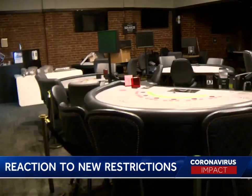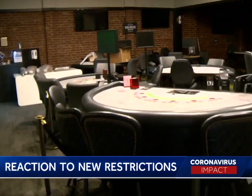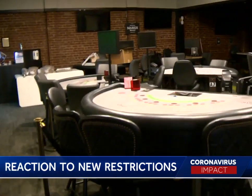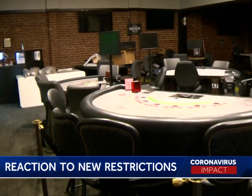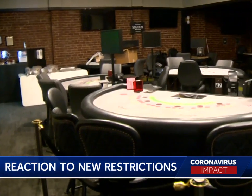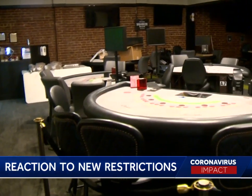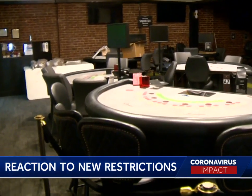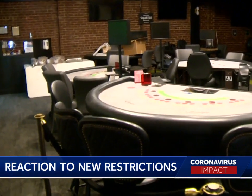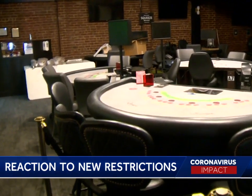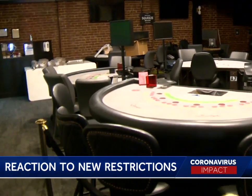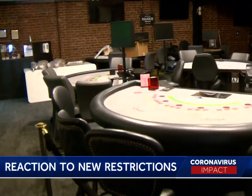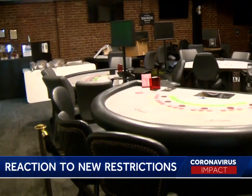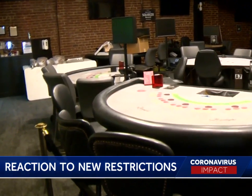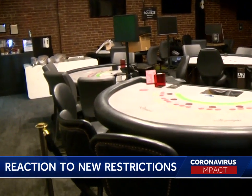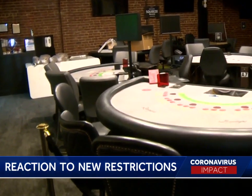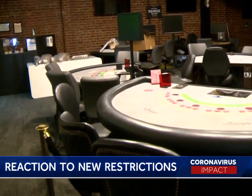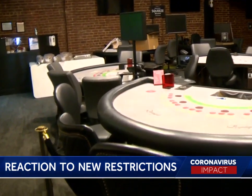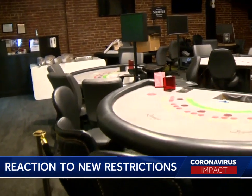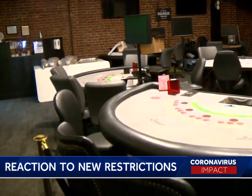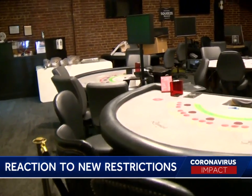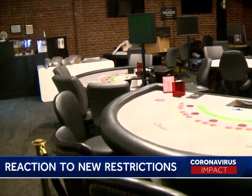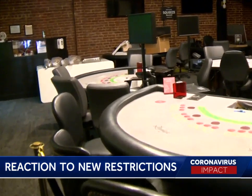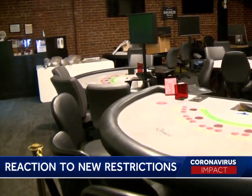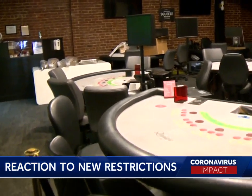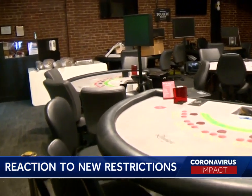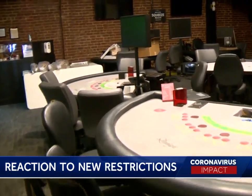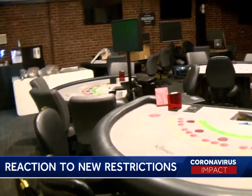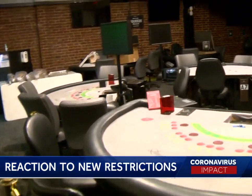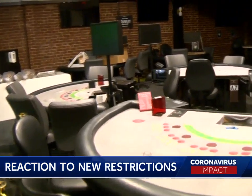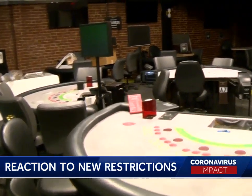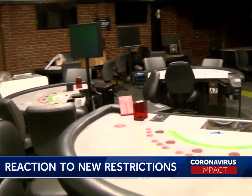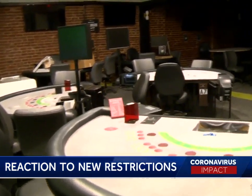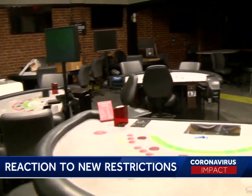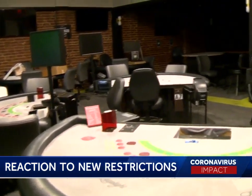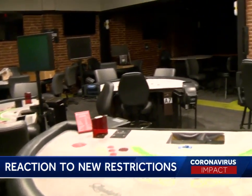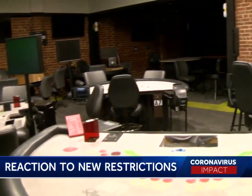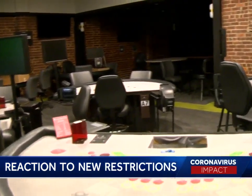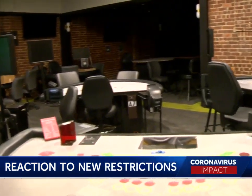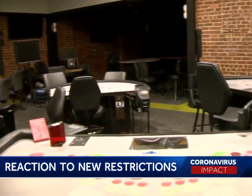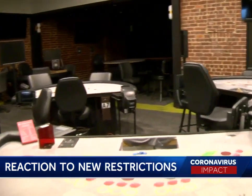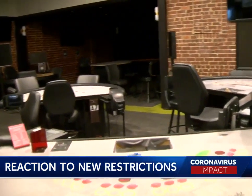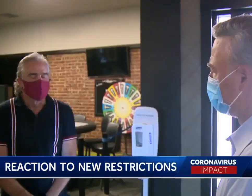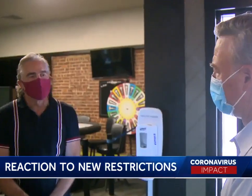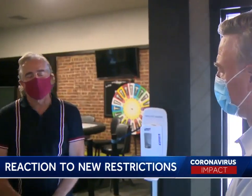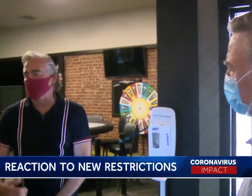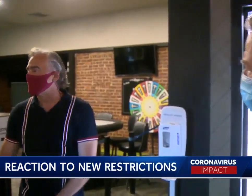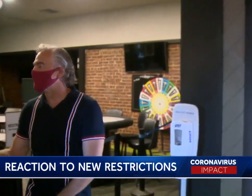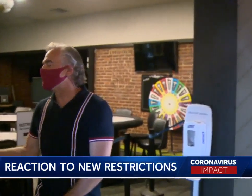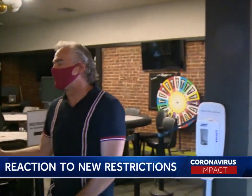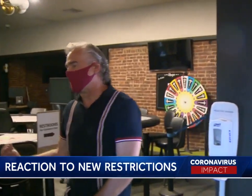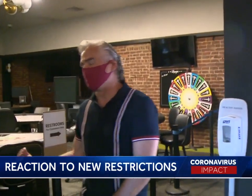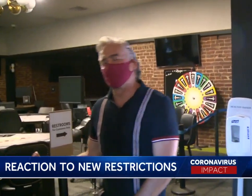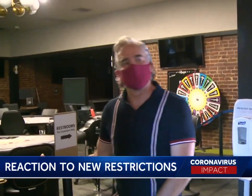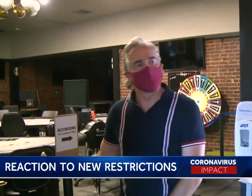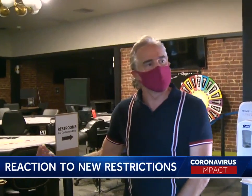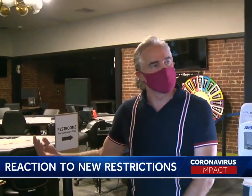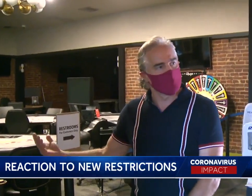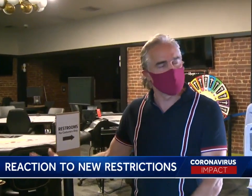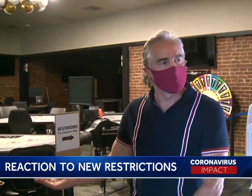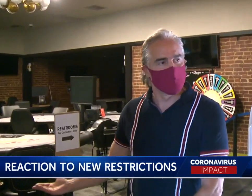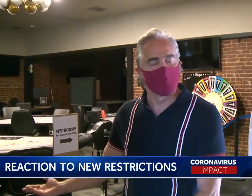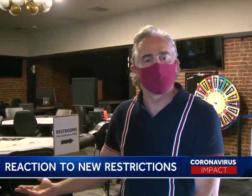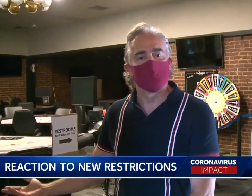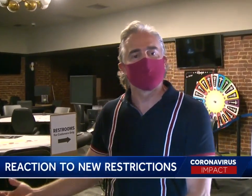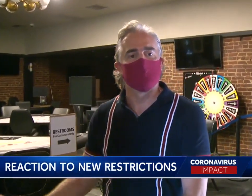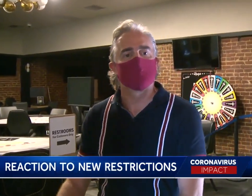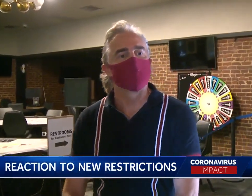rooms. The card room closures, along with the indoor dining shutdown, means the Limelight will take a double hit. We've had no income in the